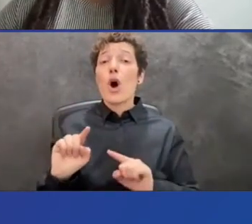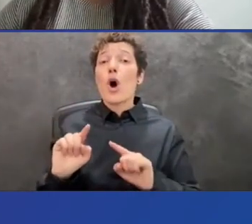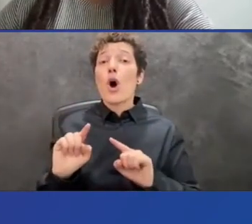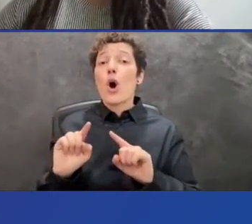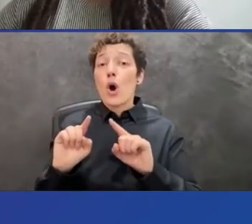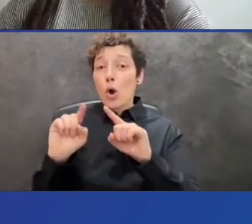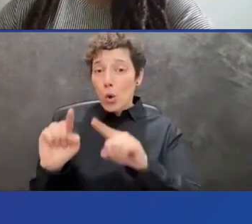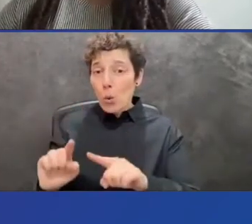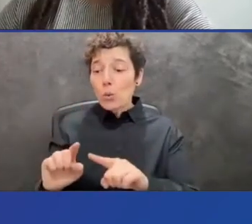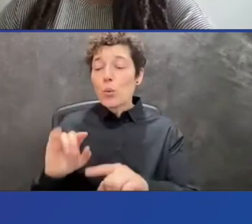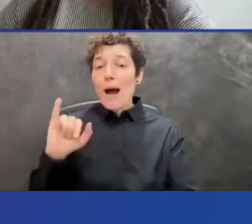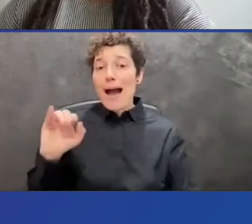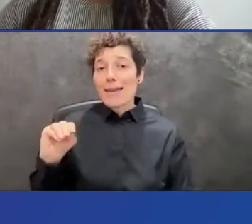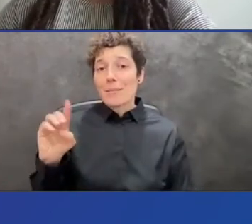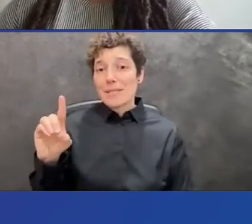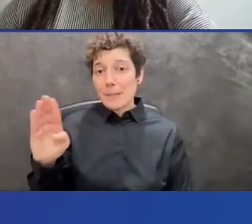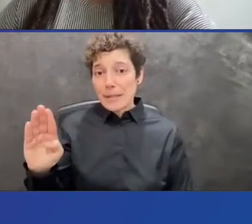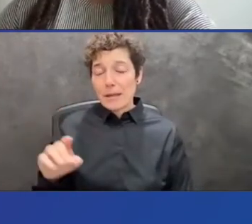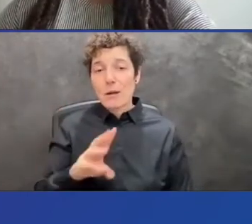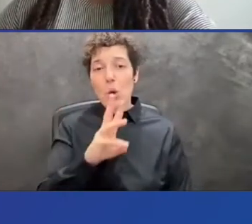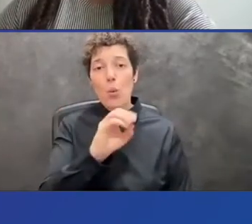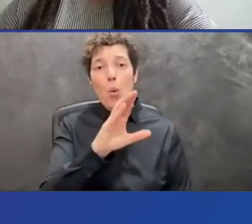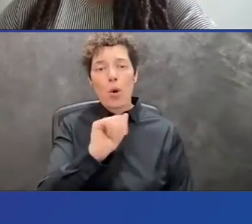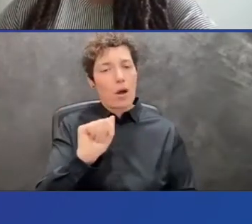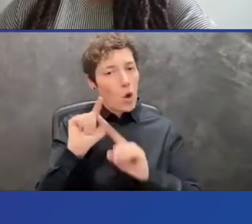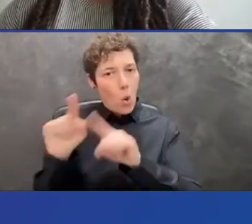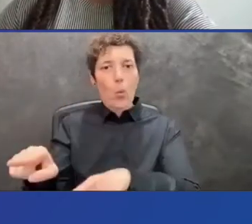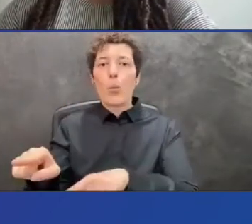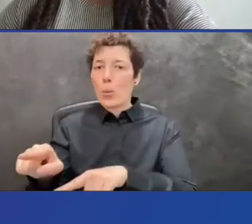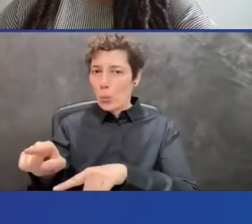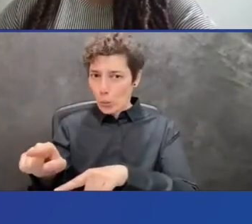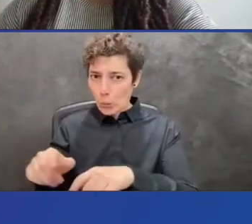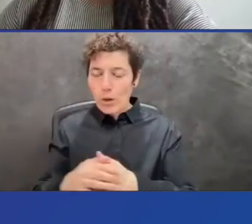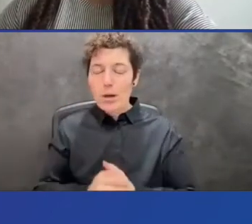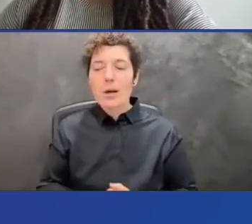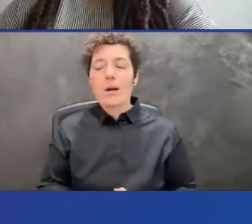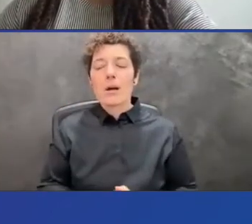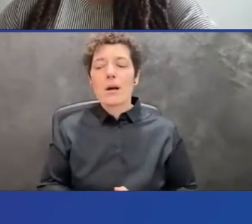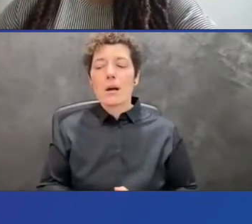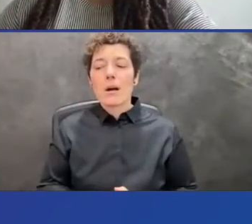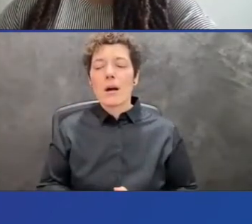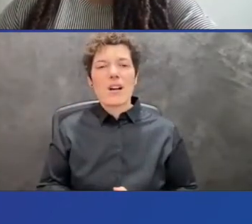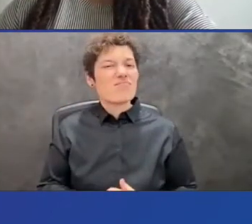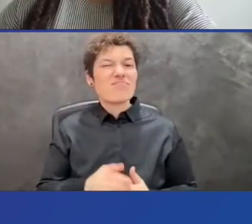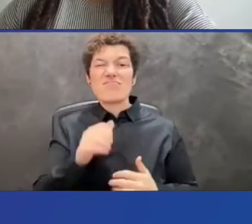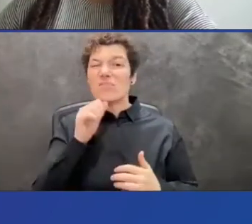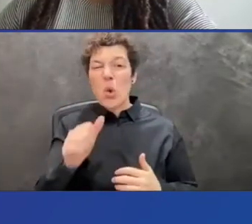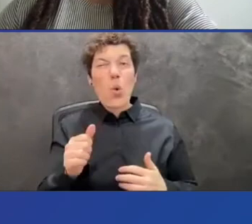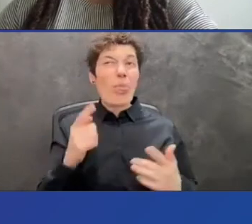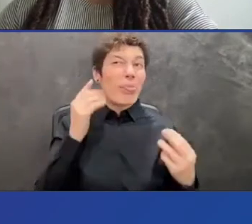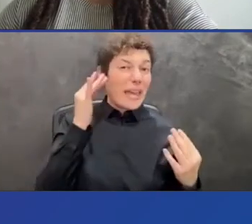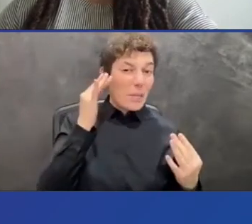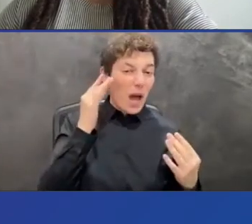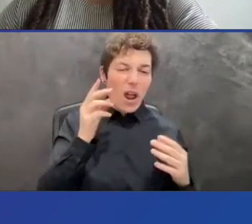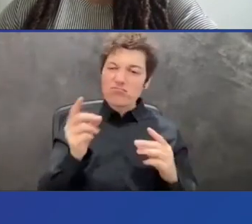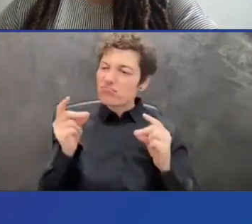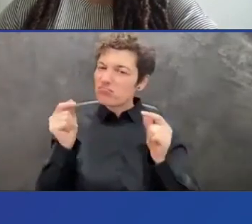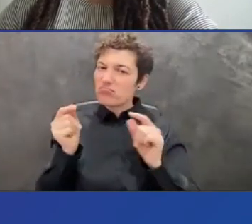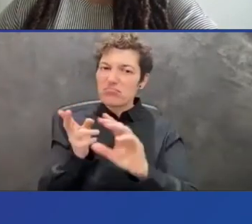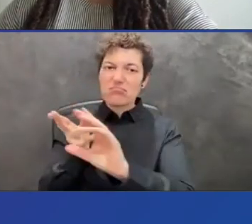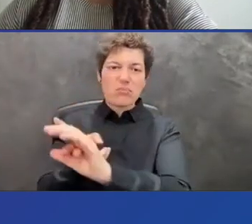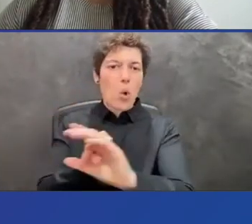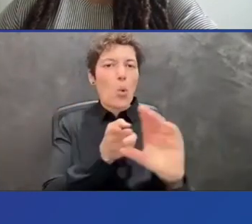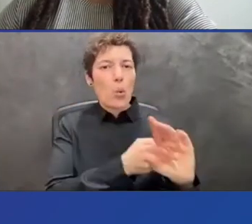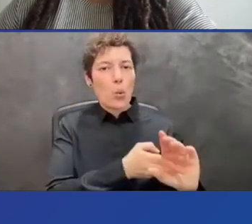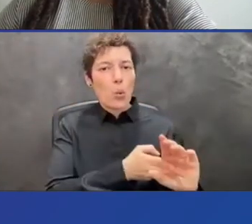IABD, like, run. Because that's the other thing. Like, a lot of the time, the community can fill in some